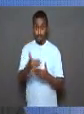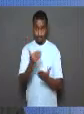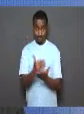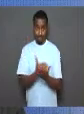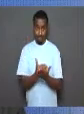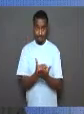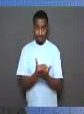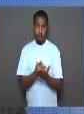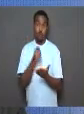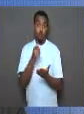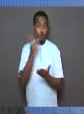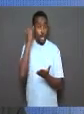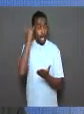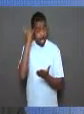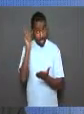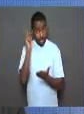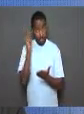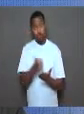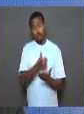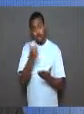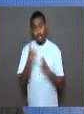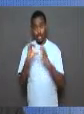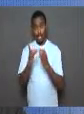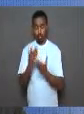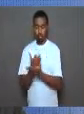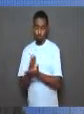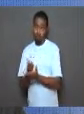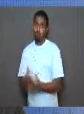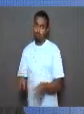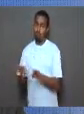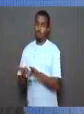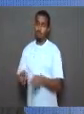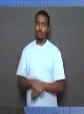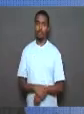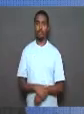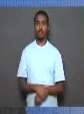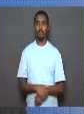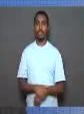After the lesson, please share your ideas with the rest of the class.